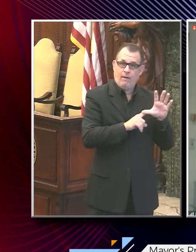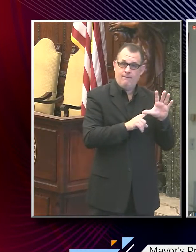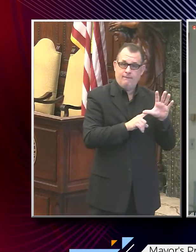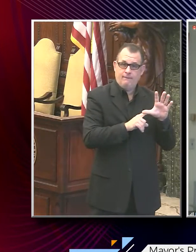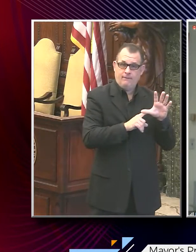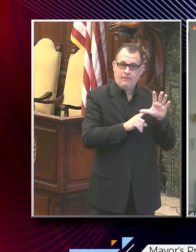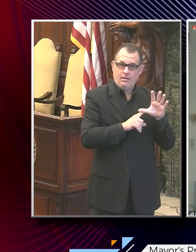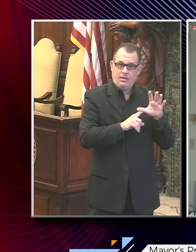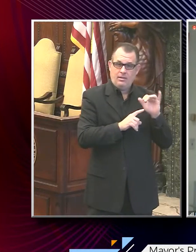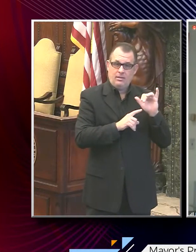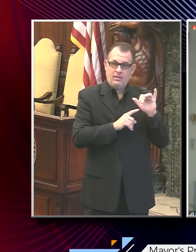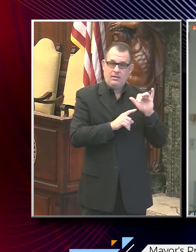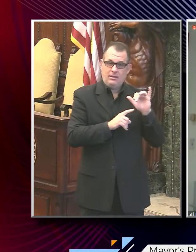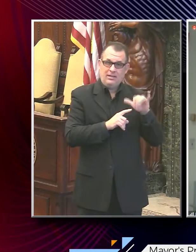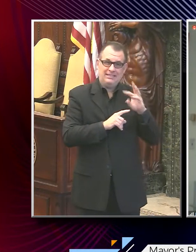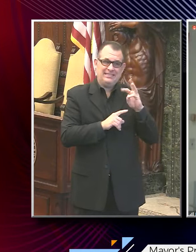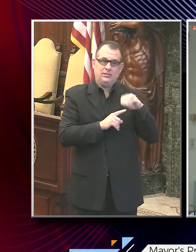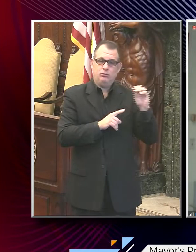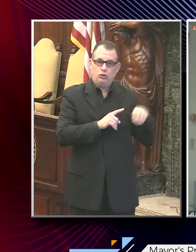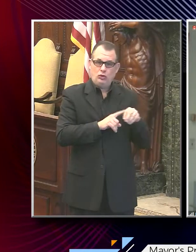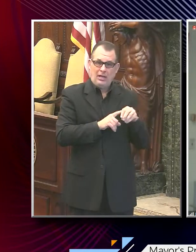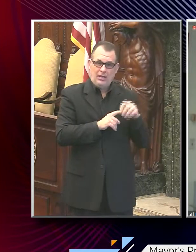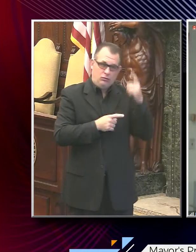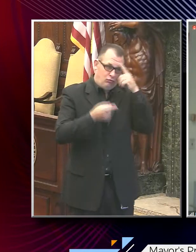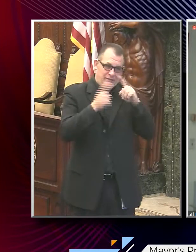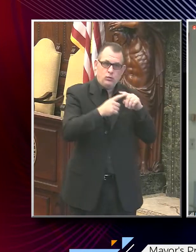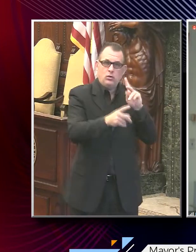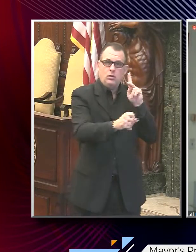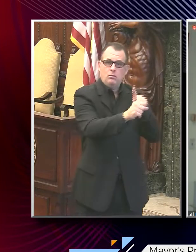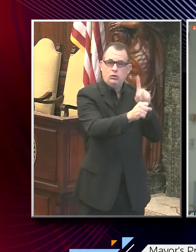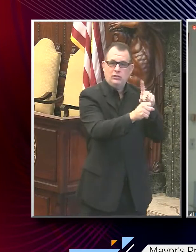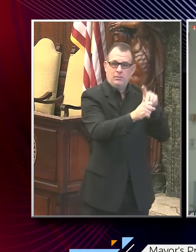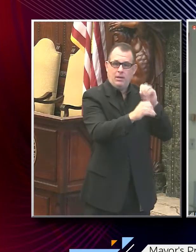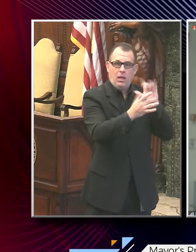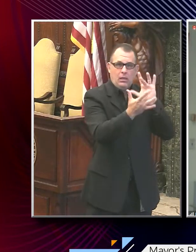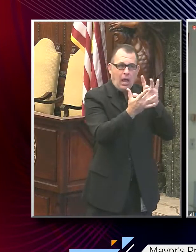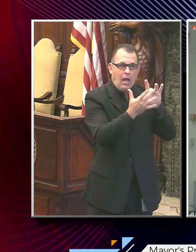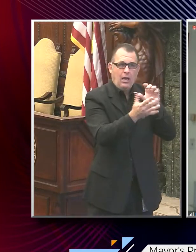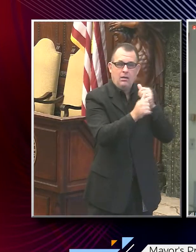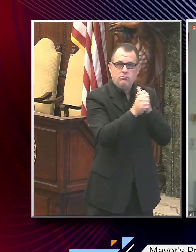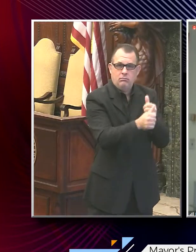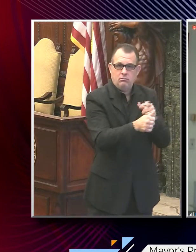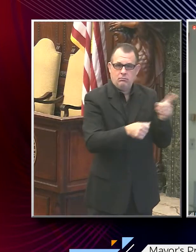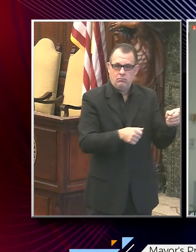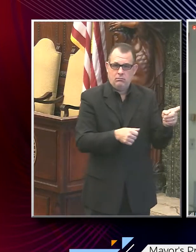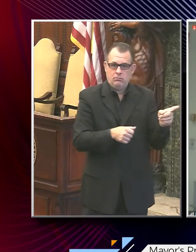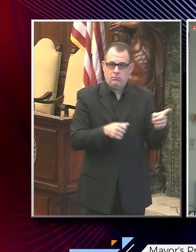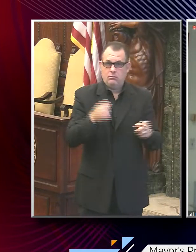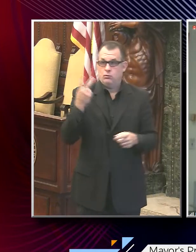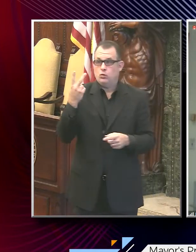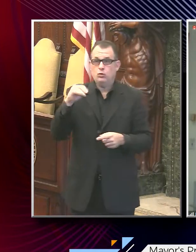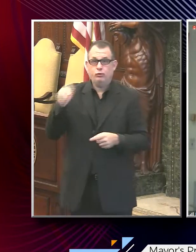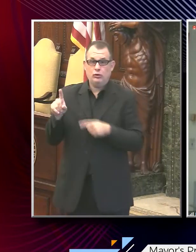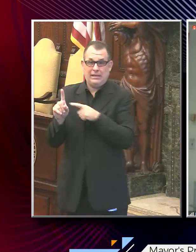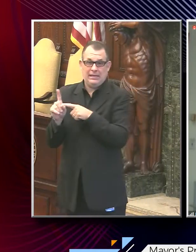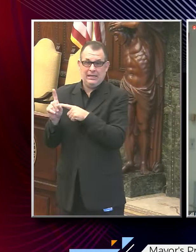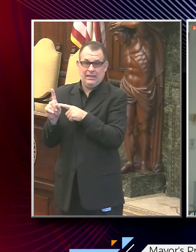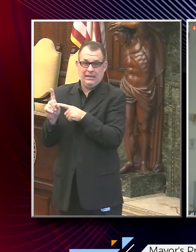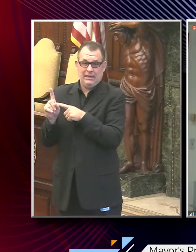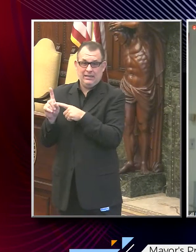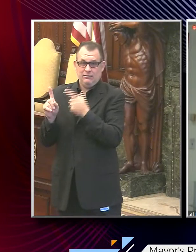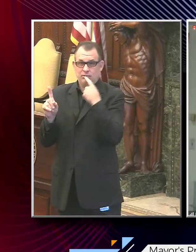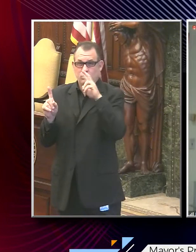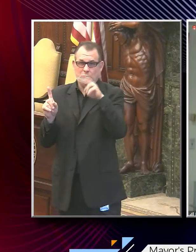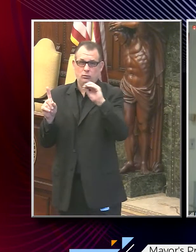of those we reached, and they agreed to participate in contact tracing. 22% we were unable to reach. And of those that